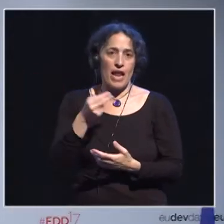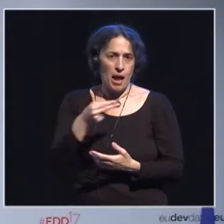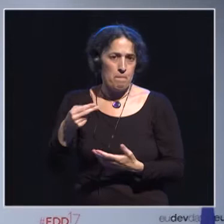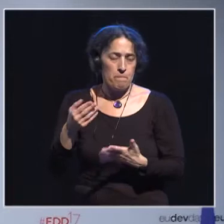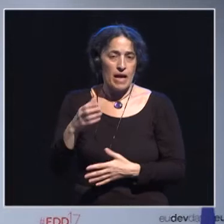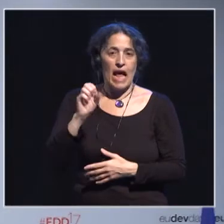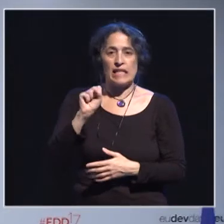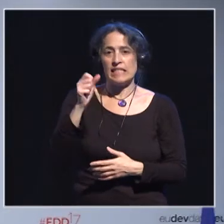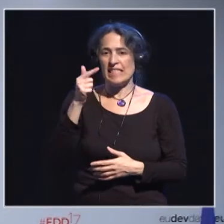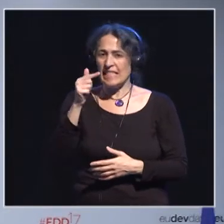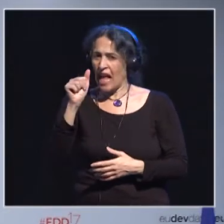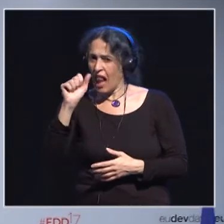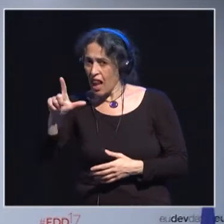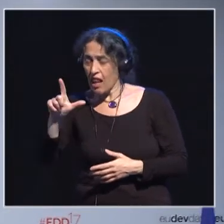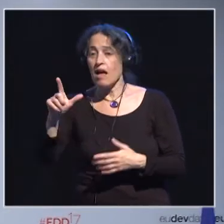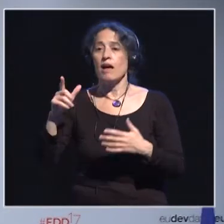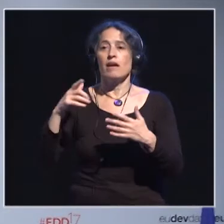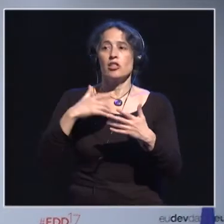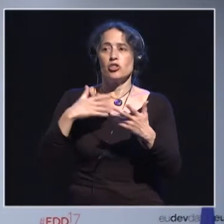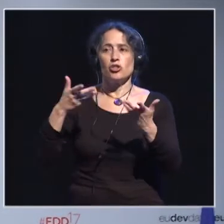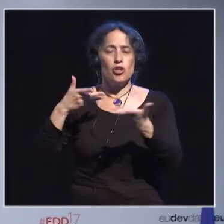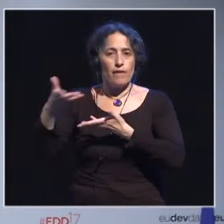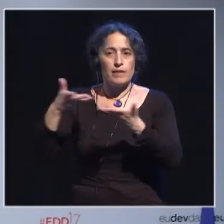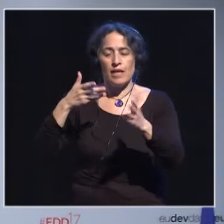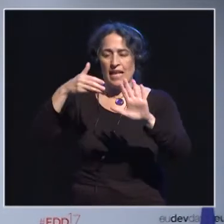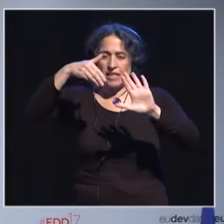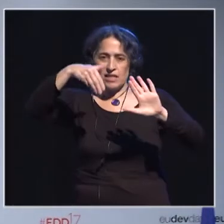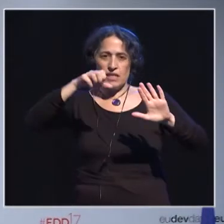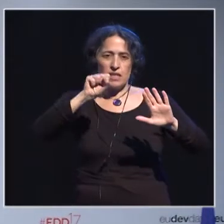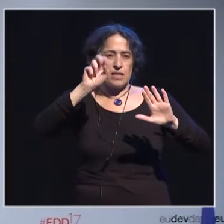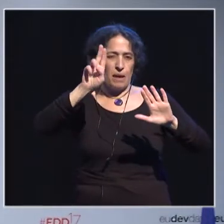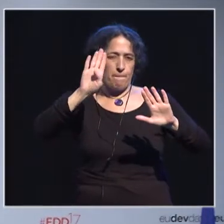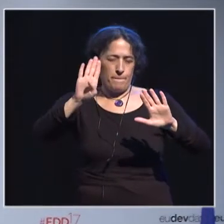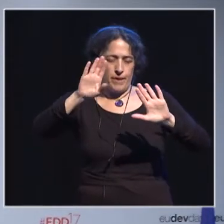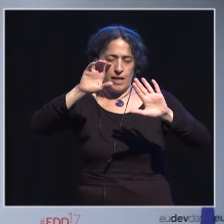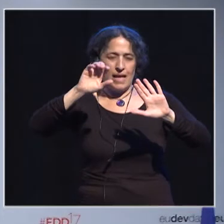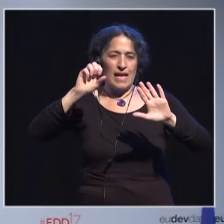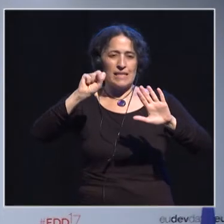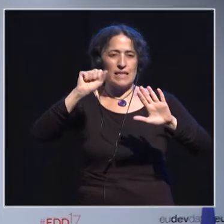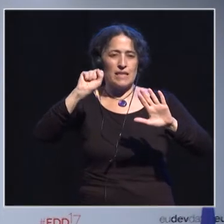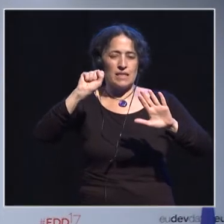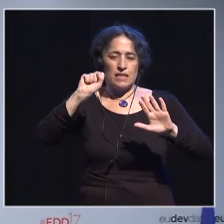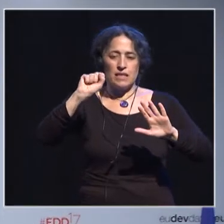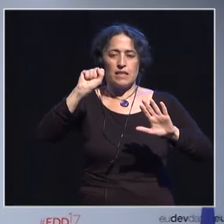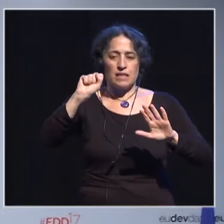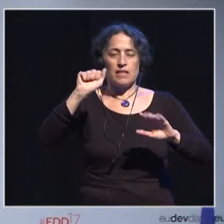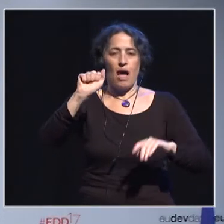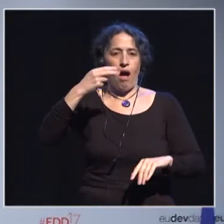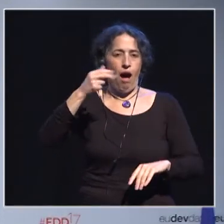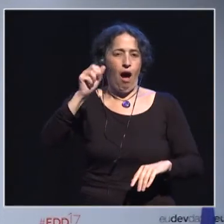satellite service provider serving sub-Saharan Africa. We are one of the customers of SES, among